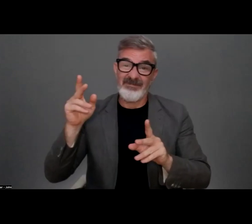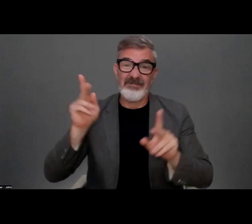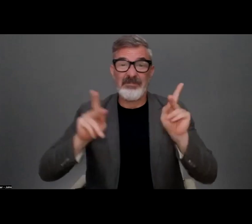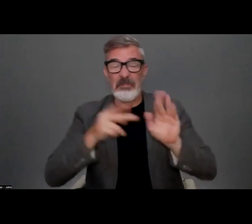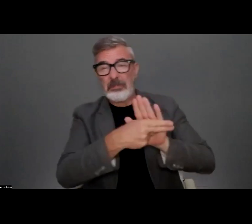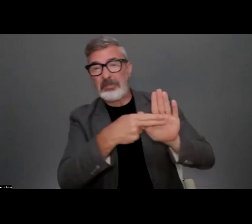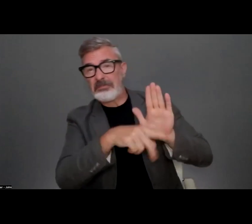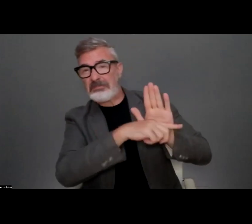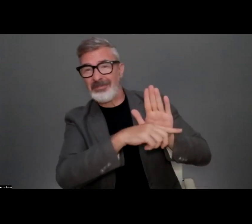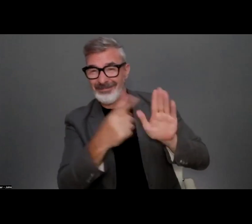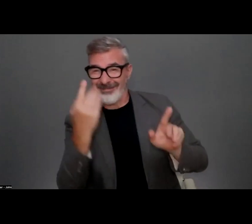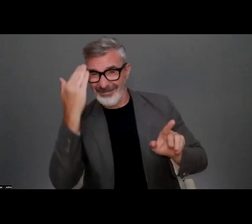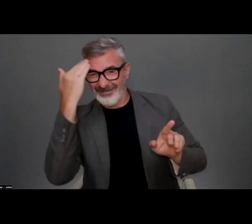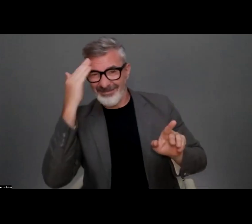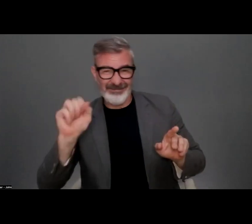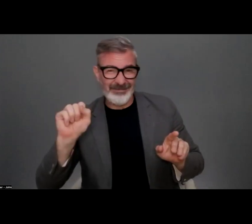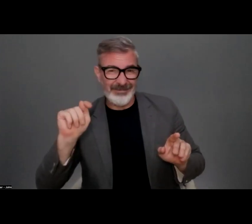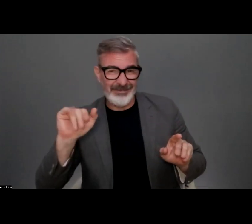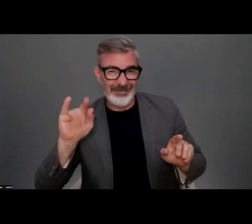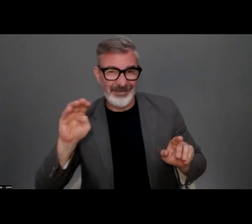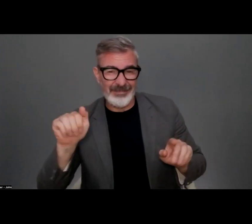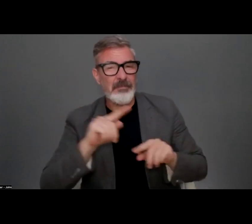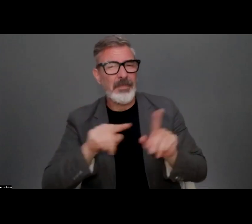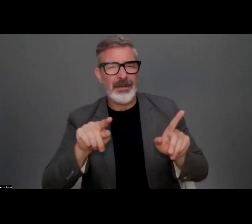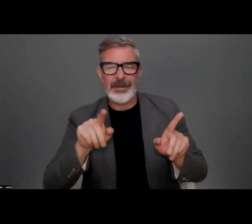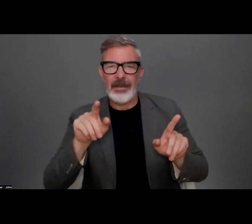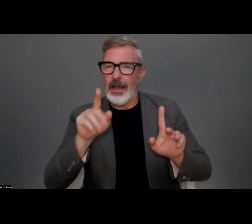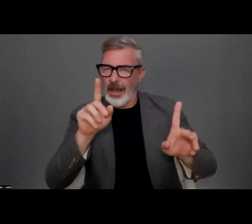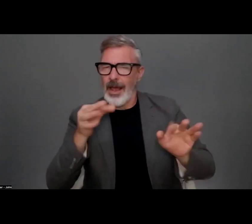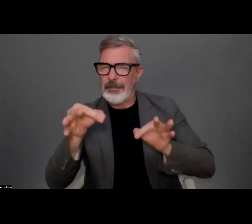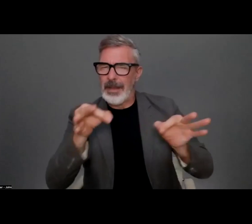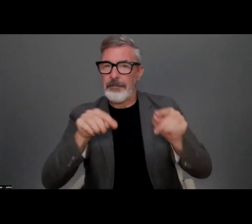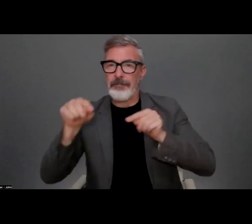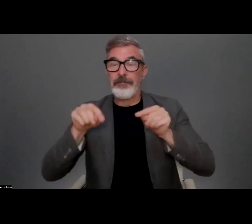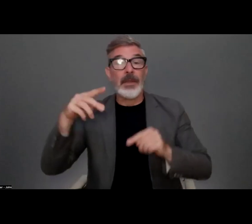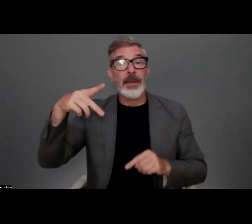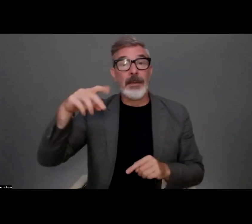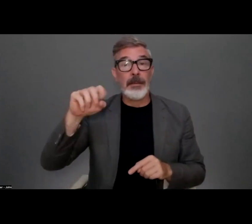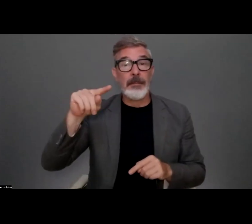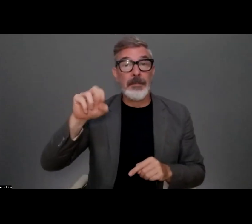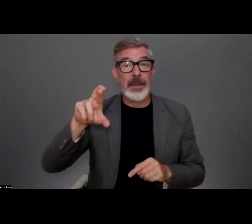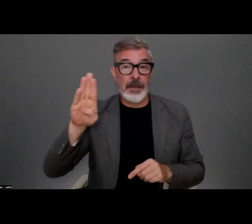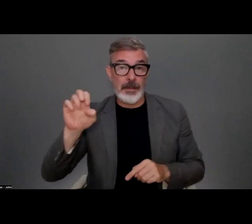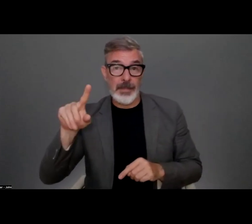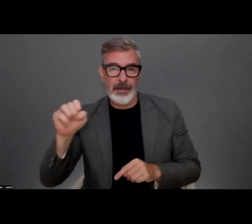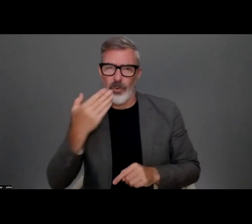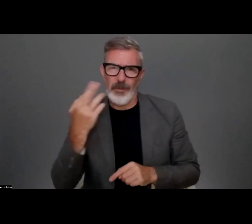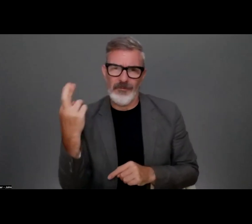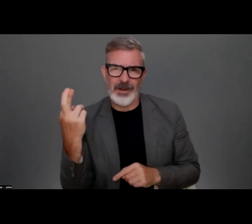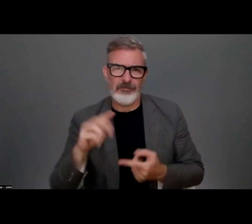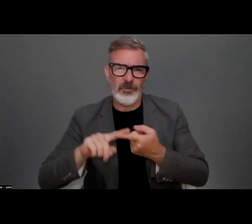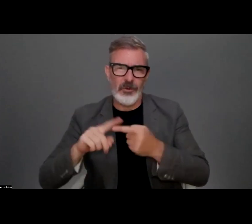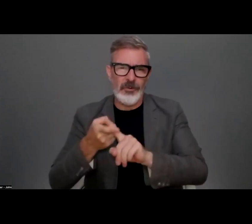generalize disabilities. A good friend of mine, Pete Bennett, who is the founder of Distinctability, very sharp guy,